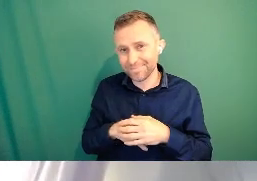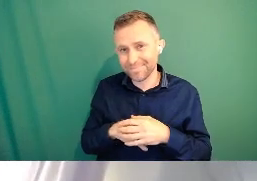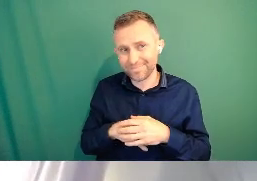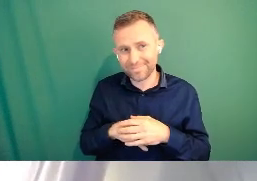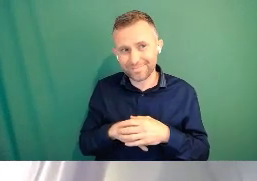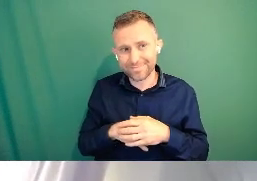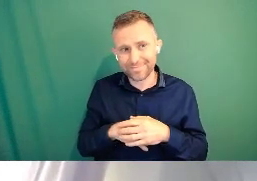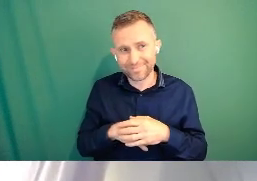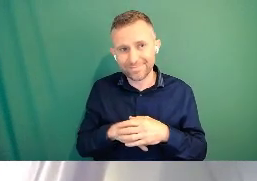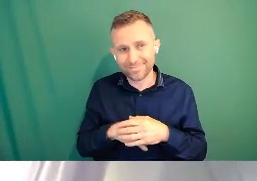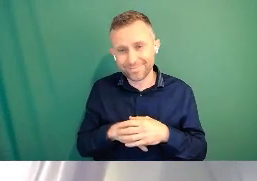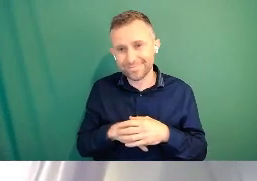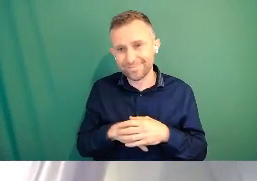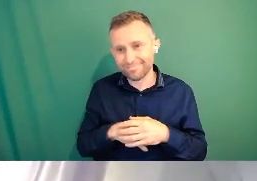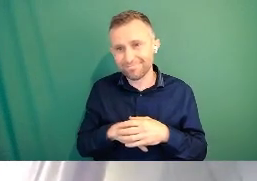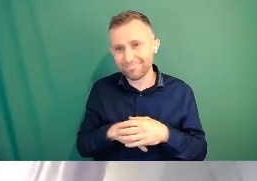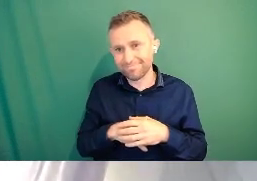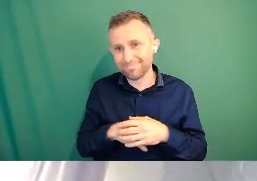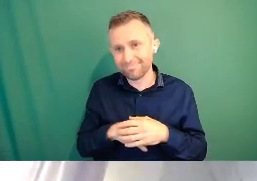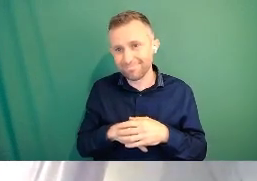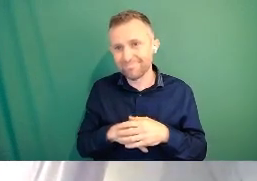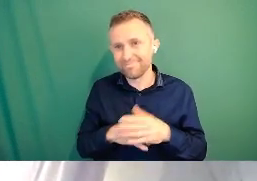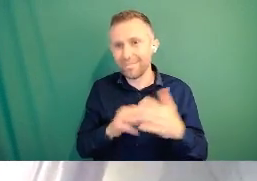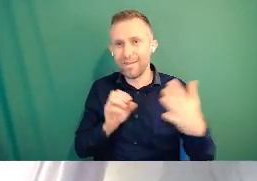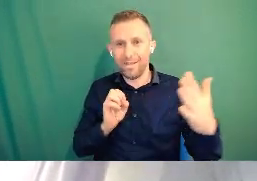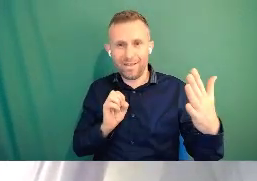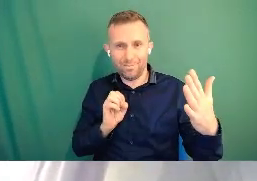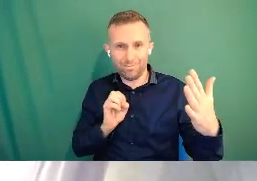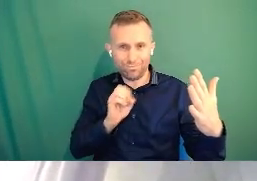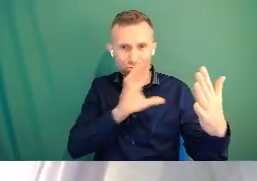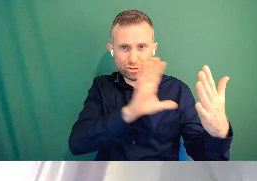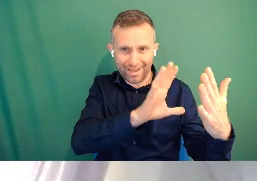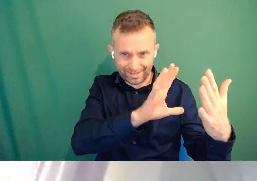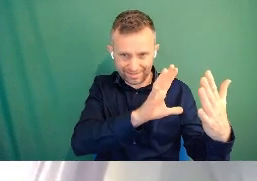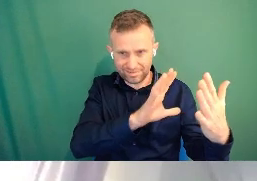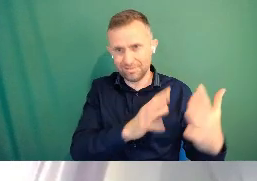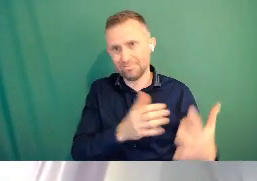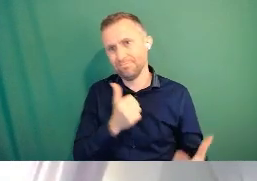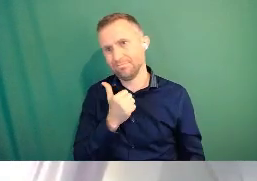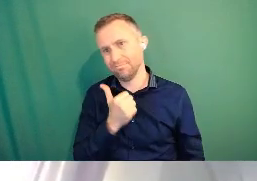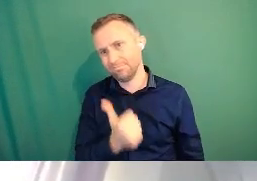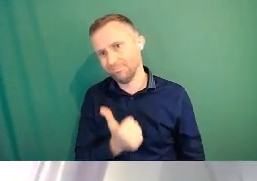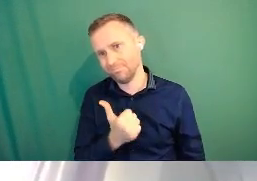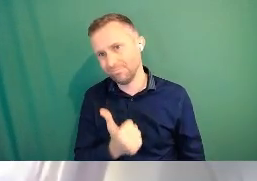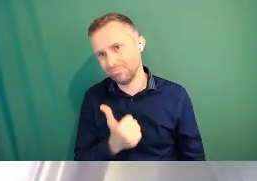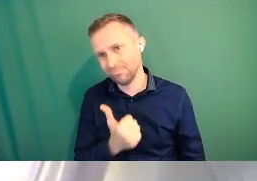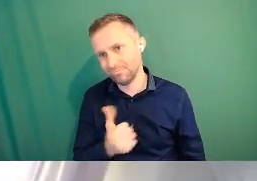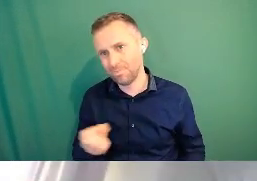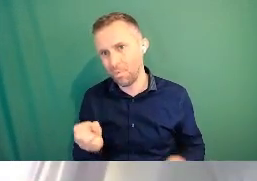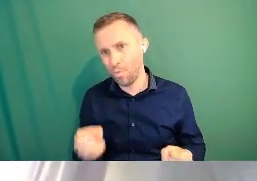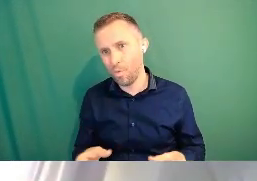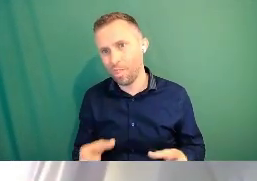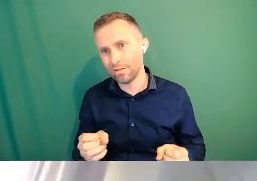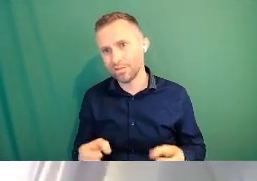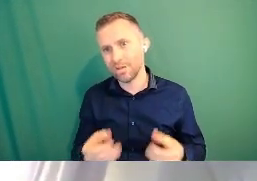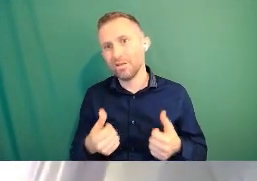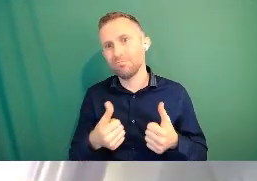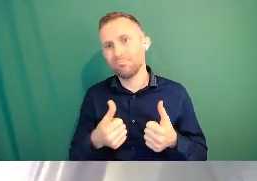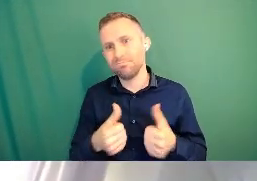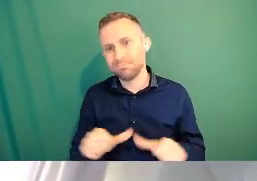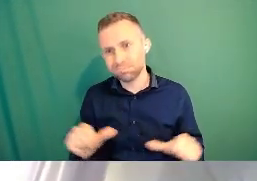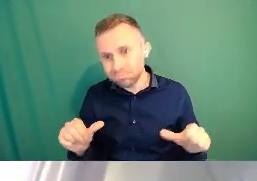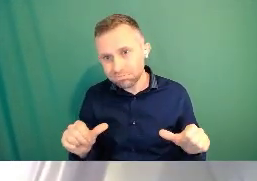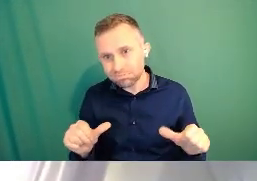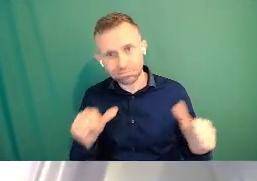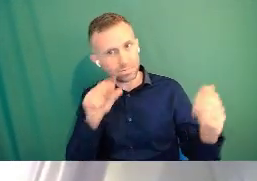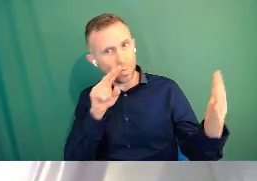for it. That's why it is great that we have got the panoramic, so that you can see exactly